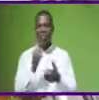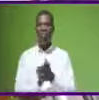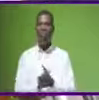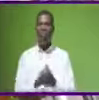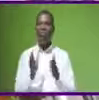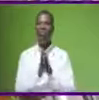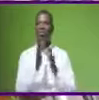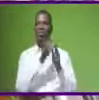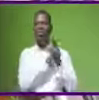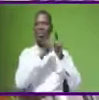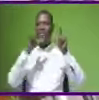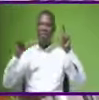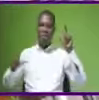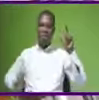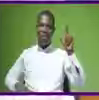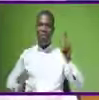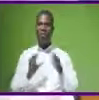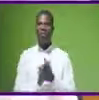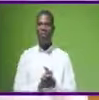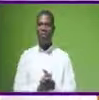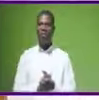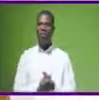Praise the Lord. Hallelujah.